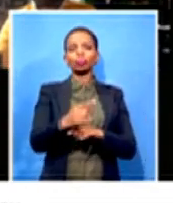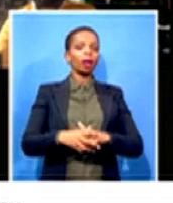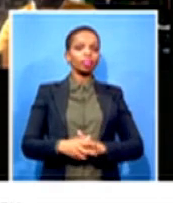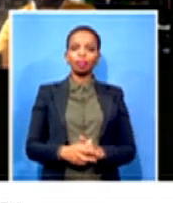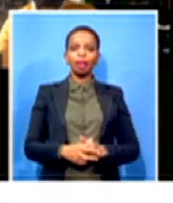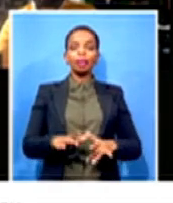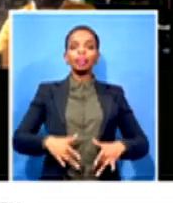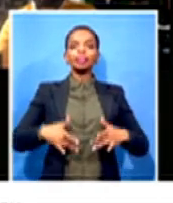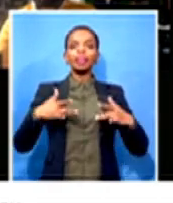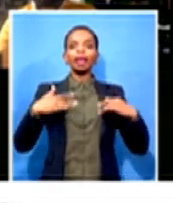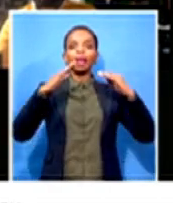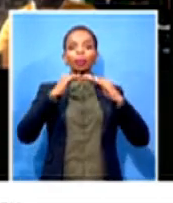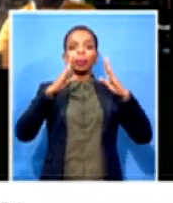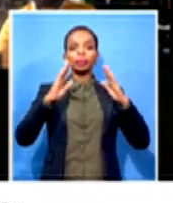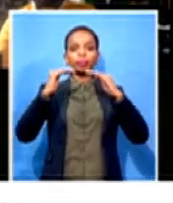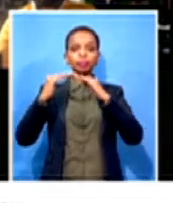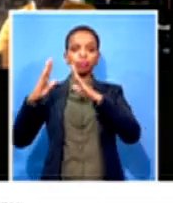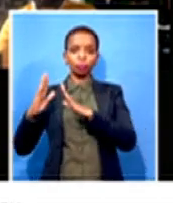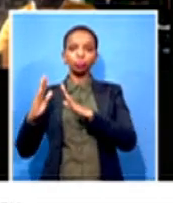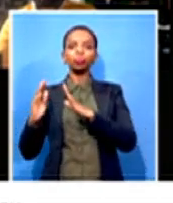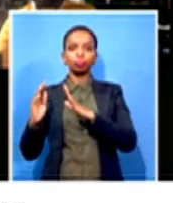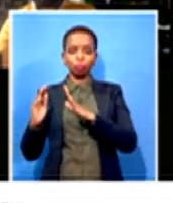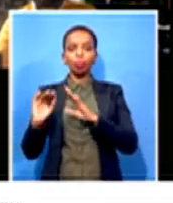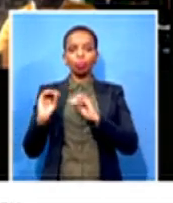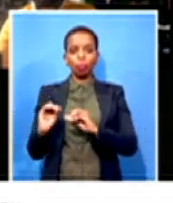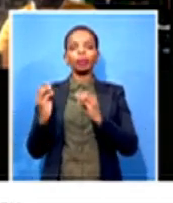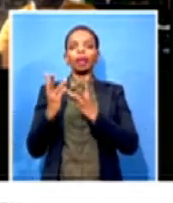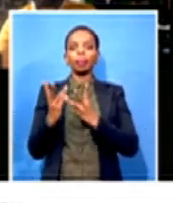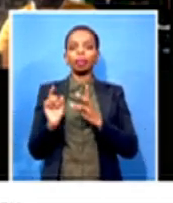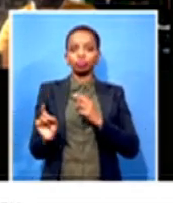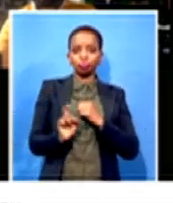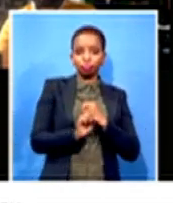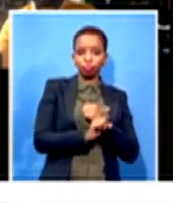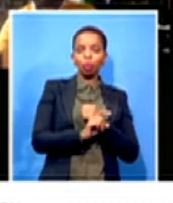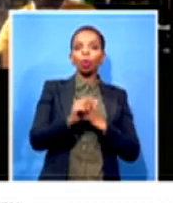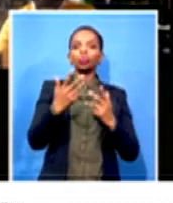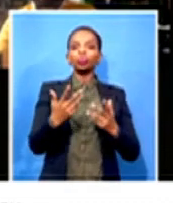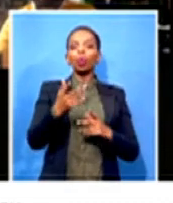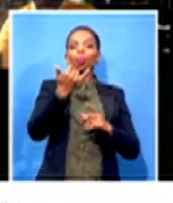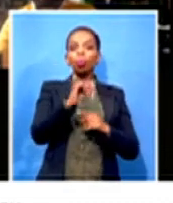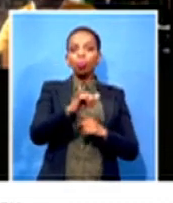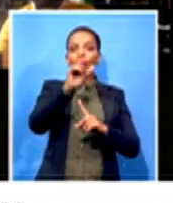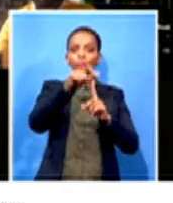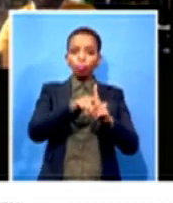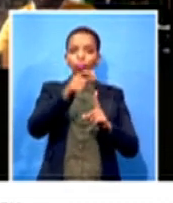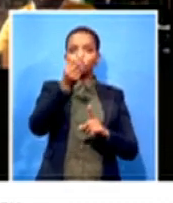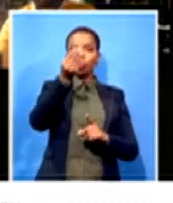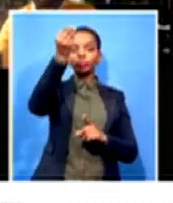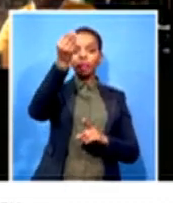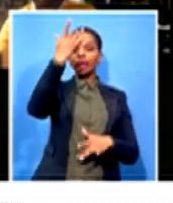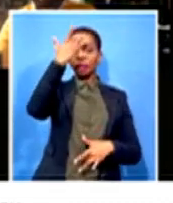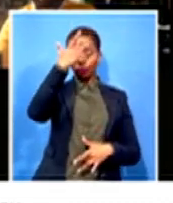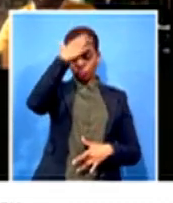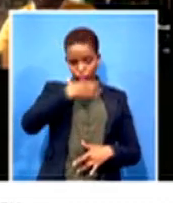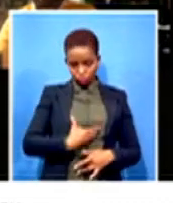that if you have an adult case who gets infected, that children would be infected as well. And we know there's very good data